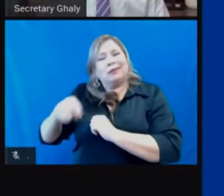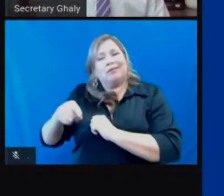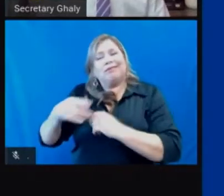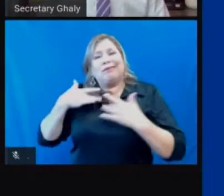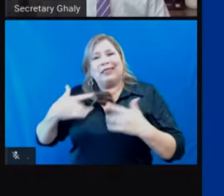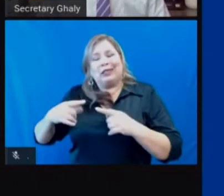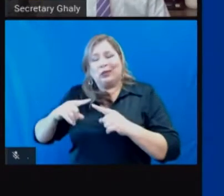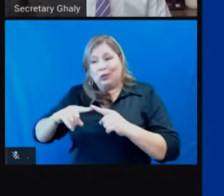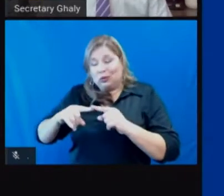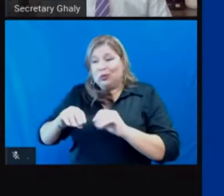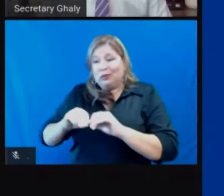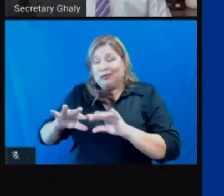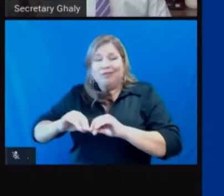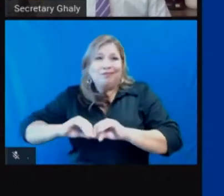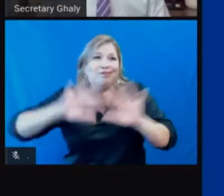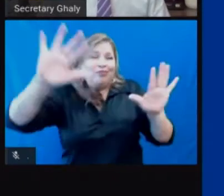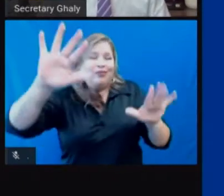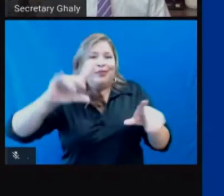important